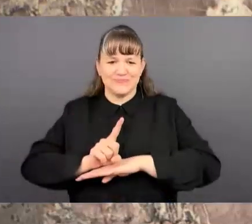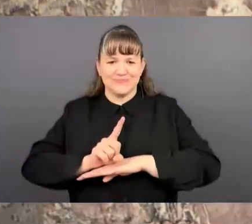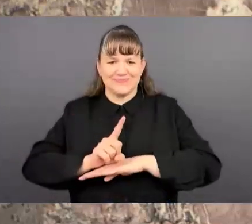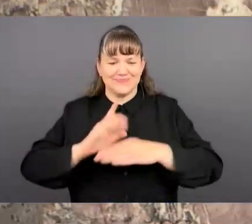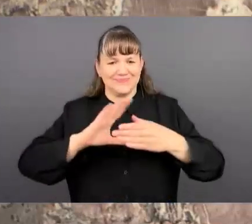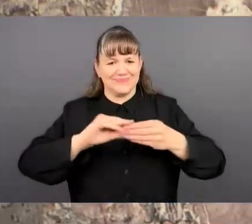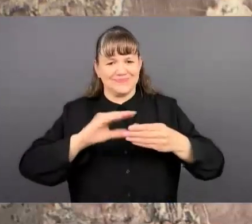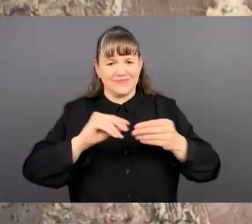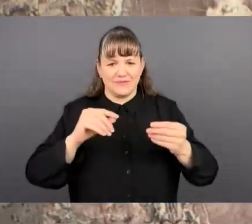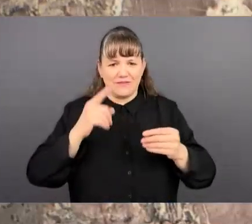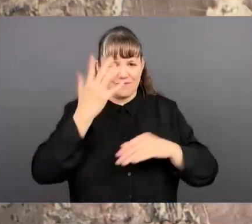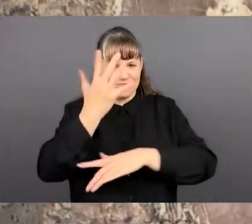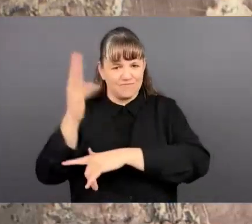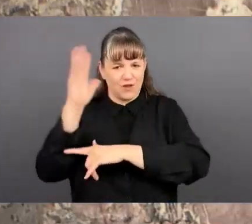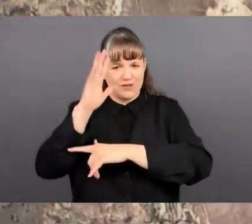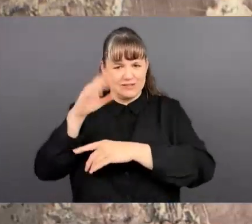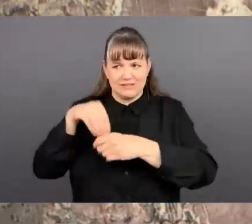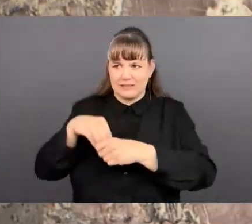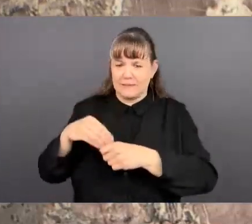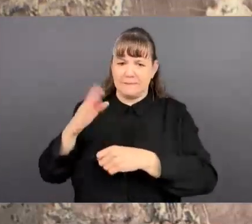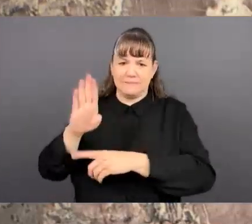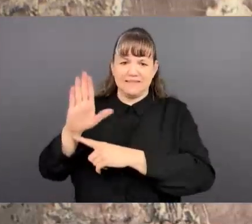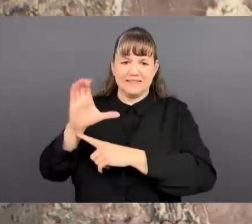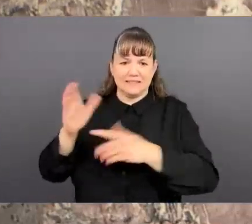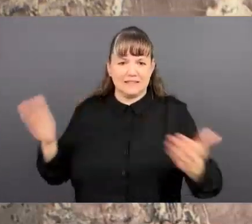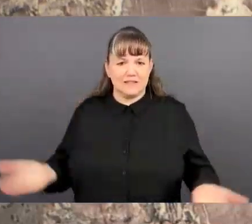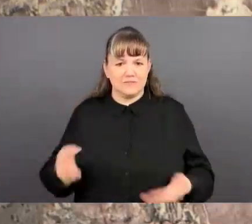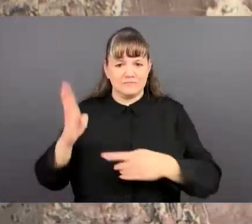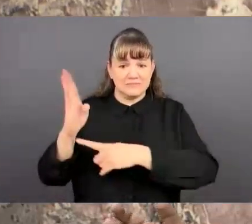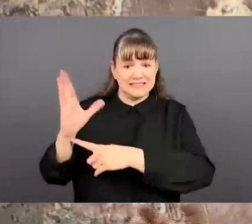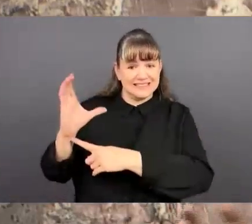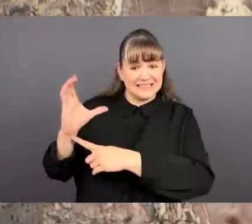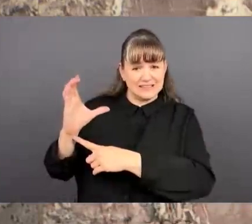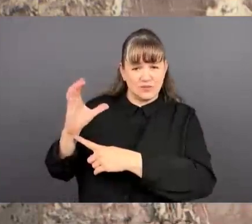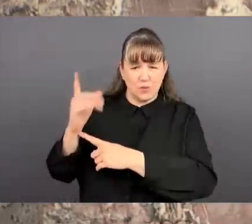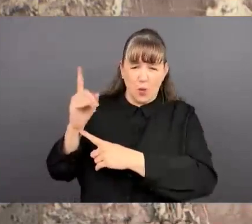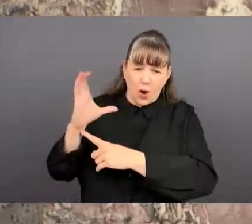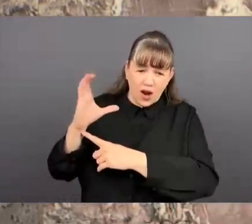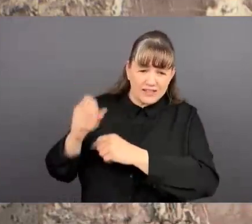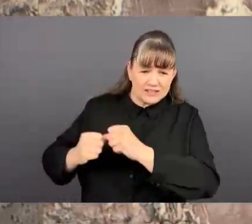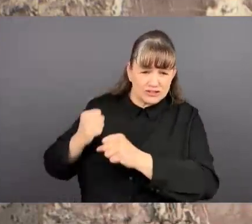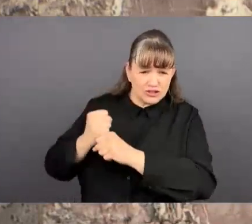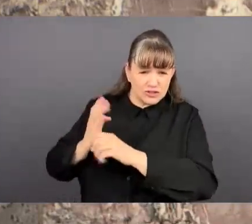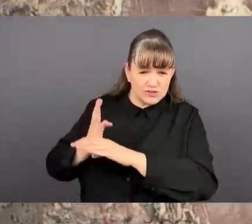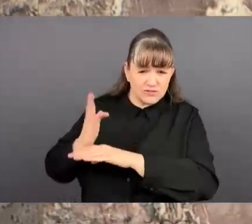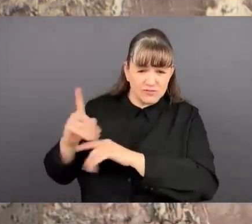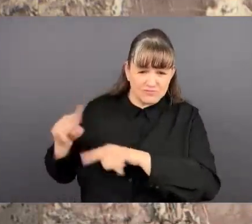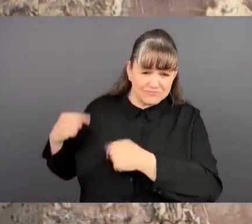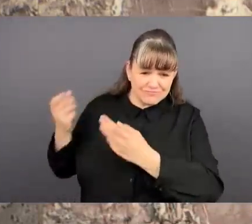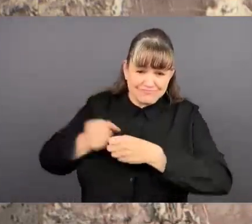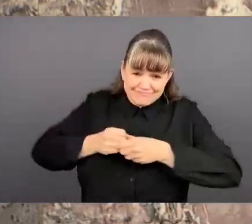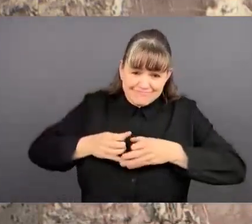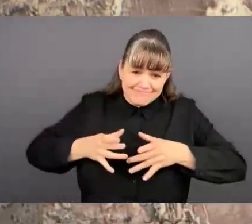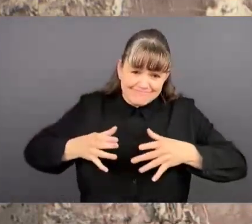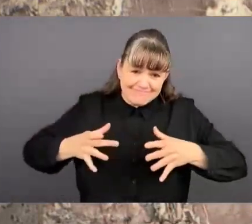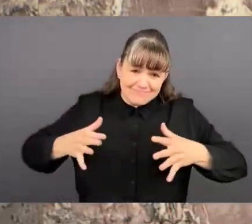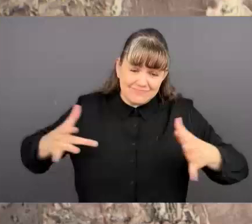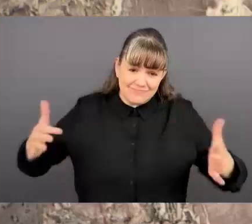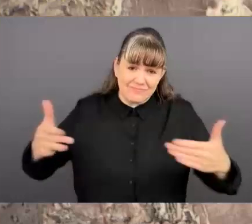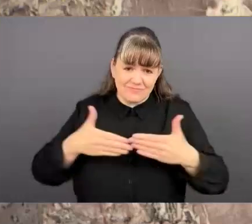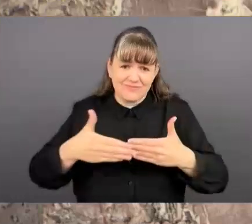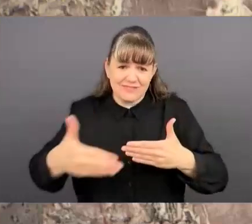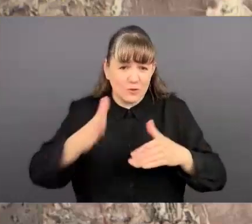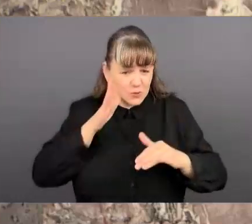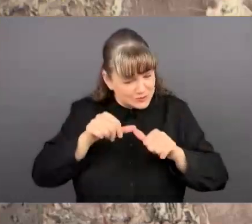our economy, grown British Columbia for the last 100 years and will be for the next 100 years, and to be able to share with the members opposite last week where we had some